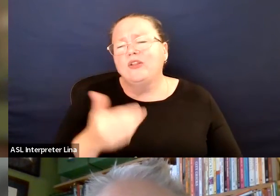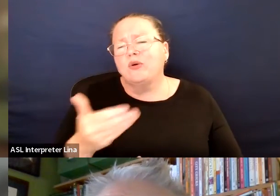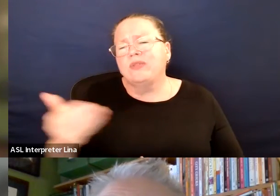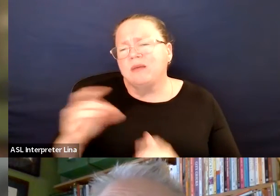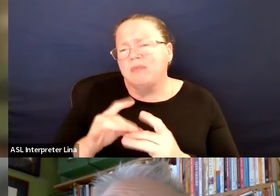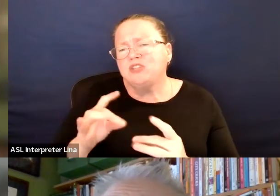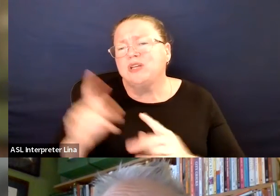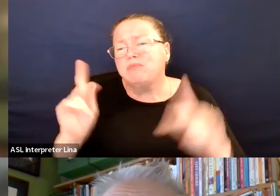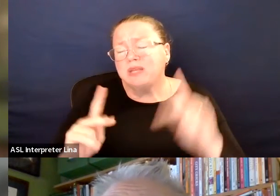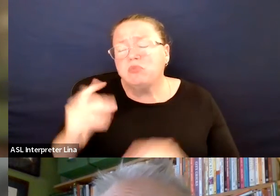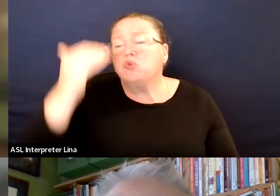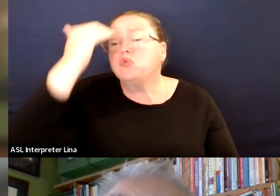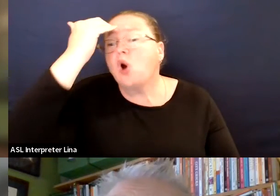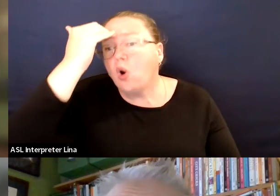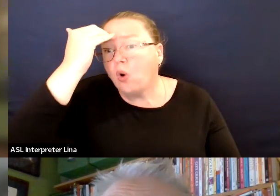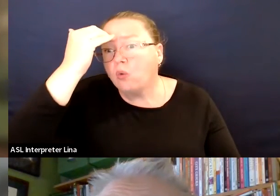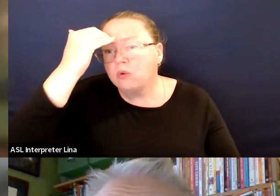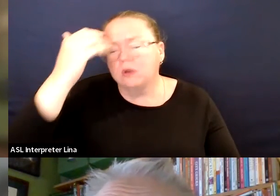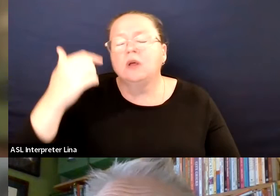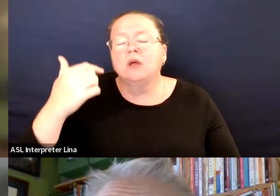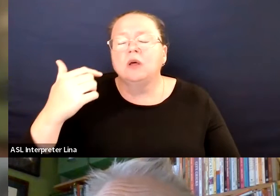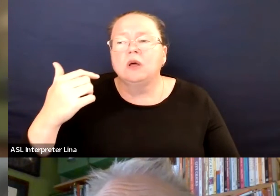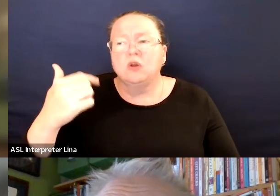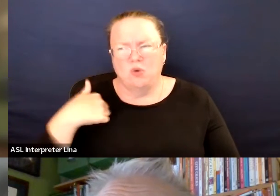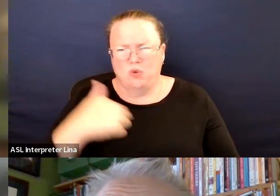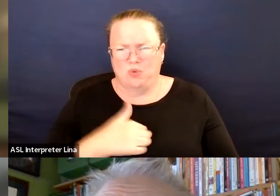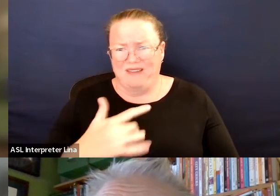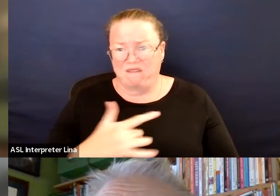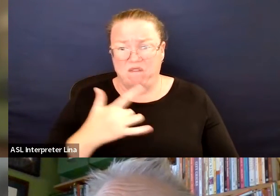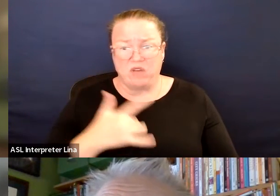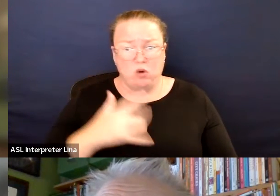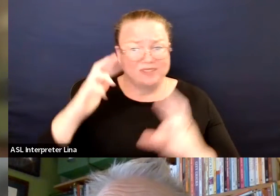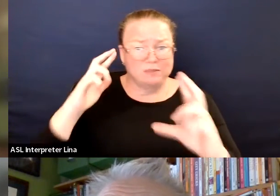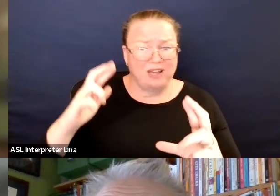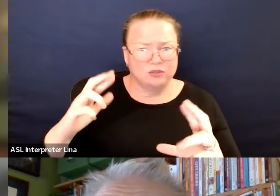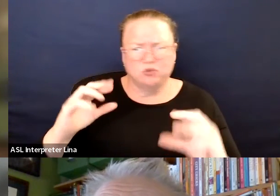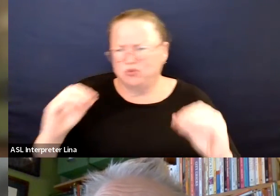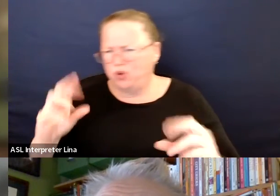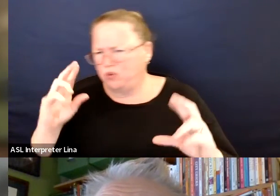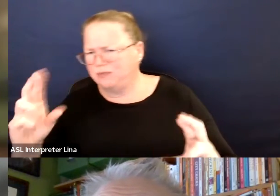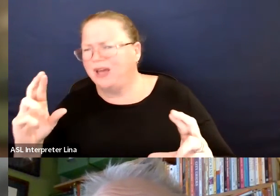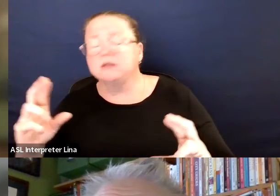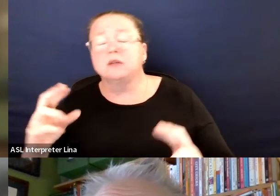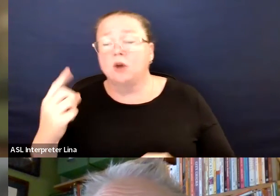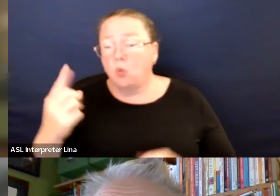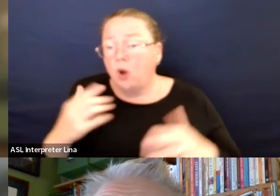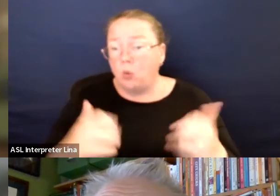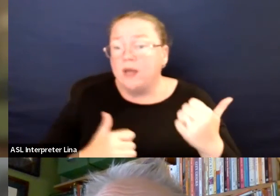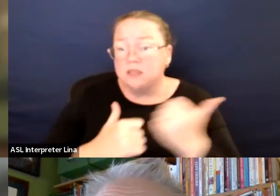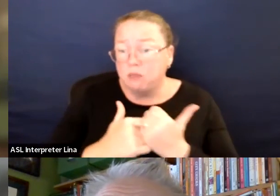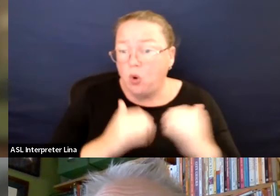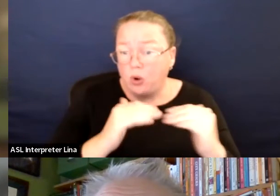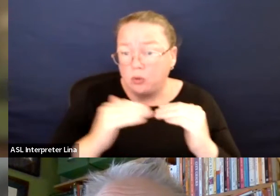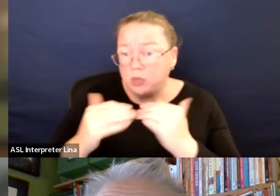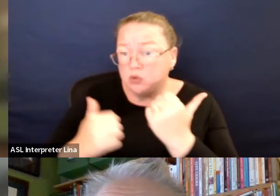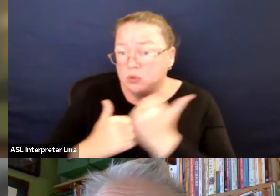that people really know, we feel whether we're being respected or being disrespected. And one of the ways to support our peer